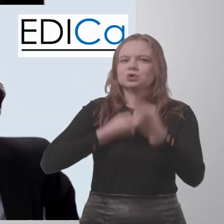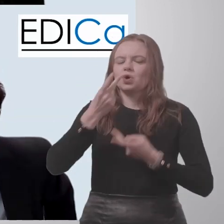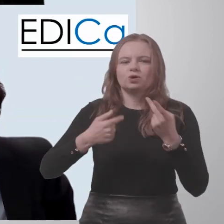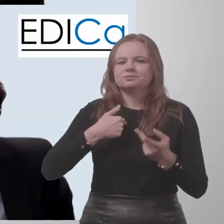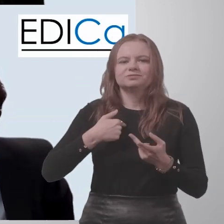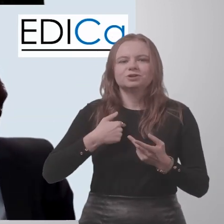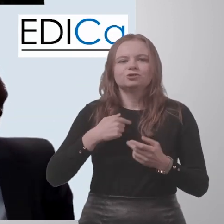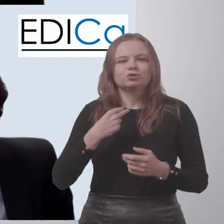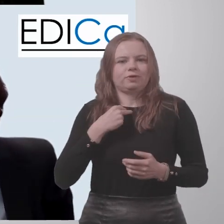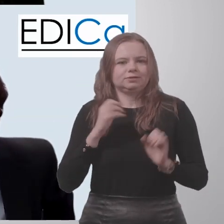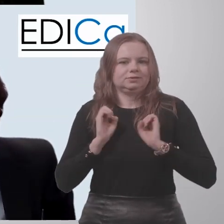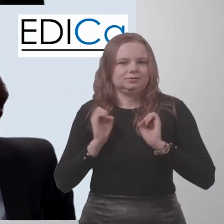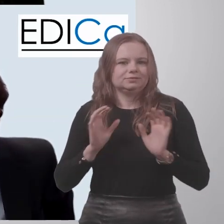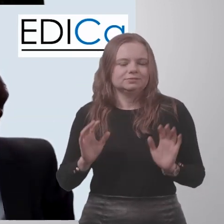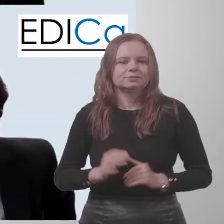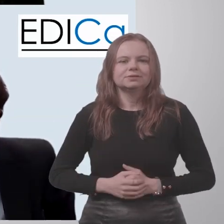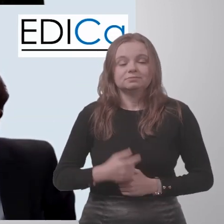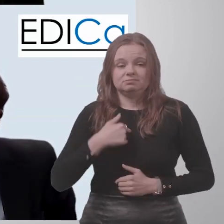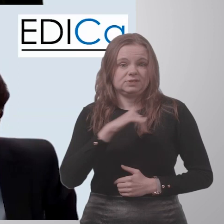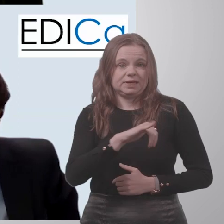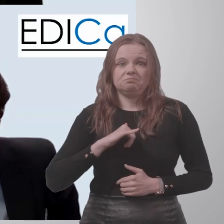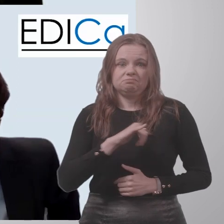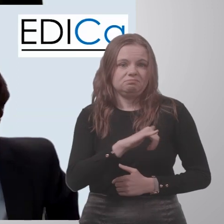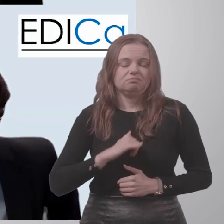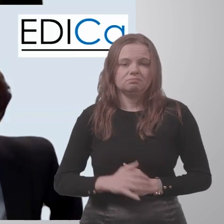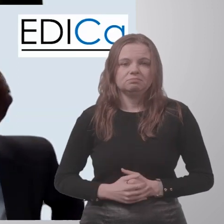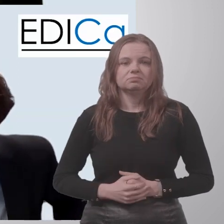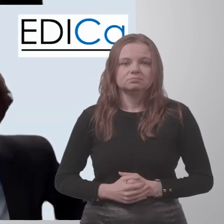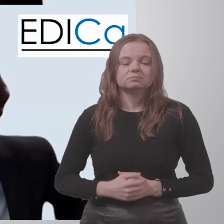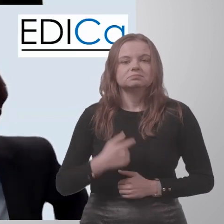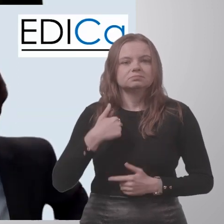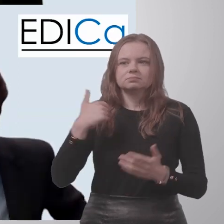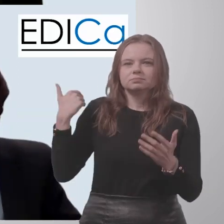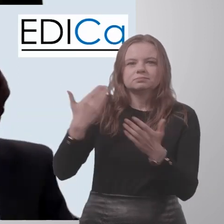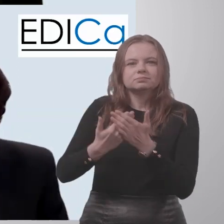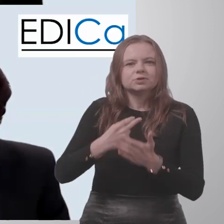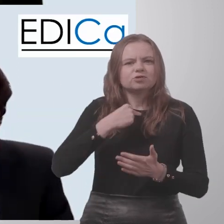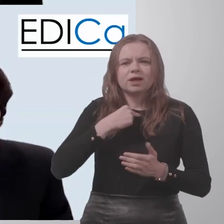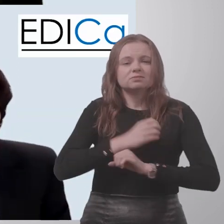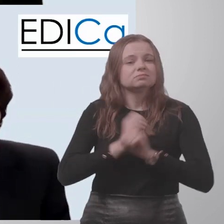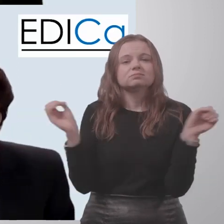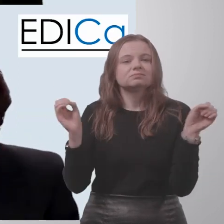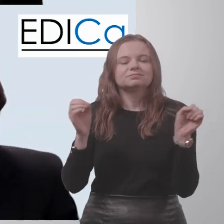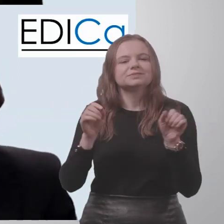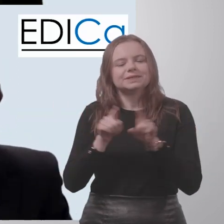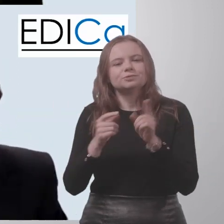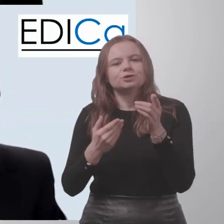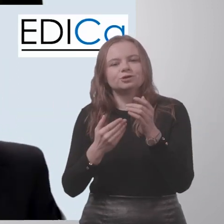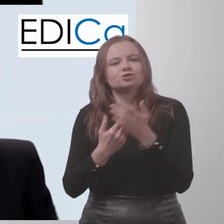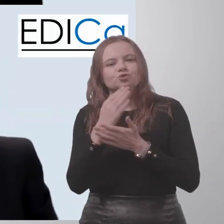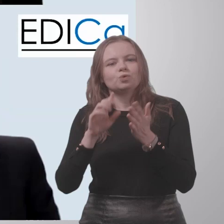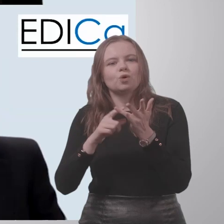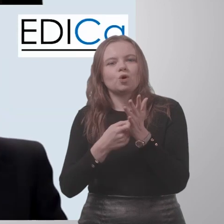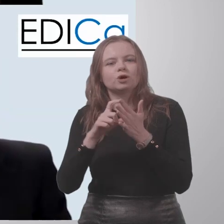rien." I very much in that camp. There's absolutely nothing that I regret. I also thought of a New Order song called "There's Nothing